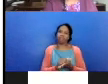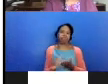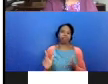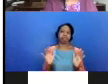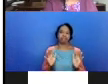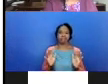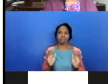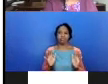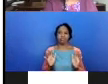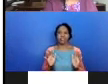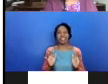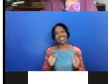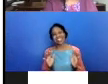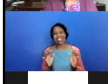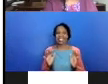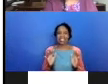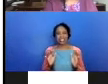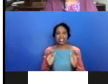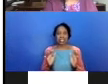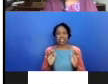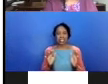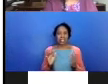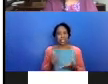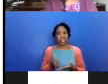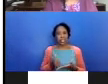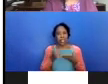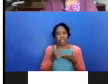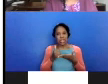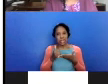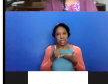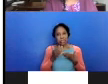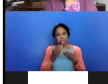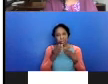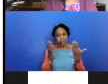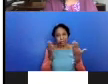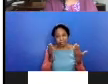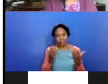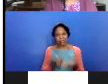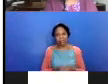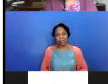that wasn't very helpful. uh, Part of what happened was